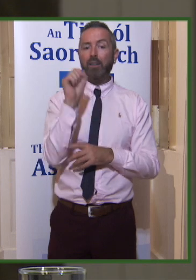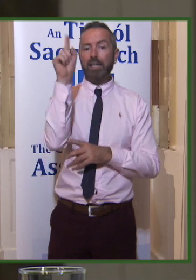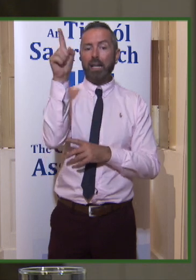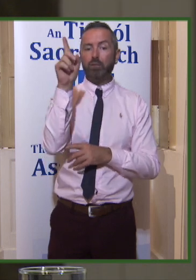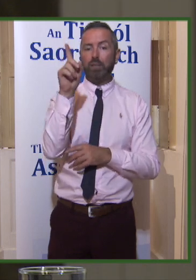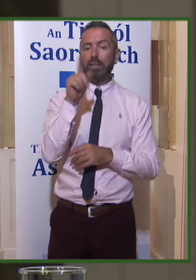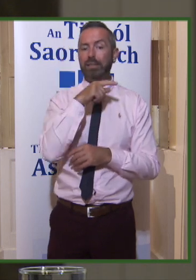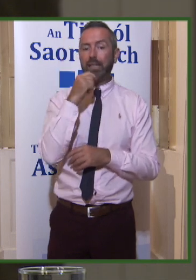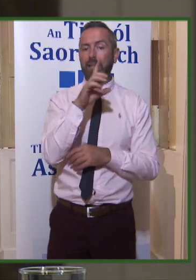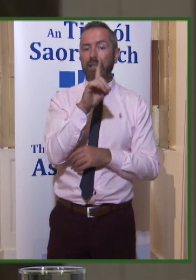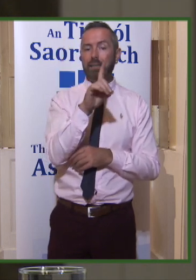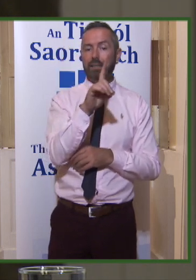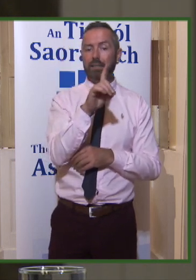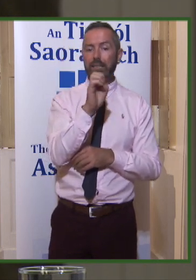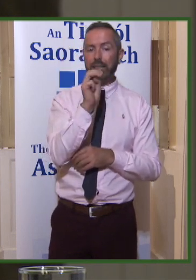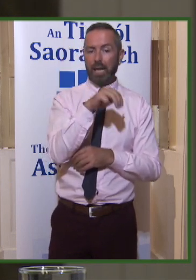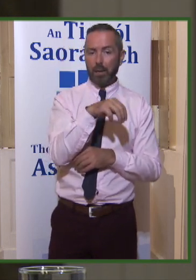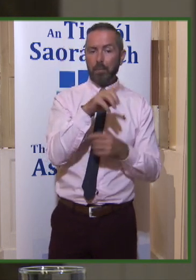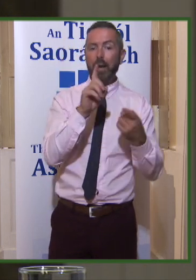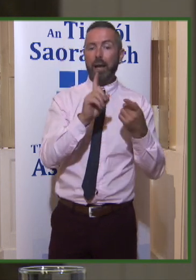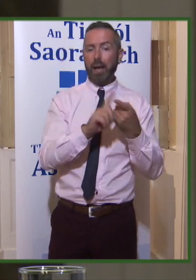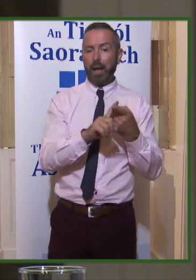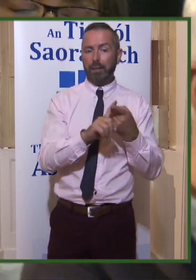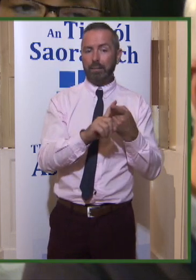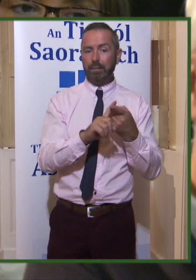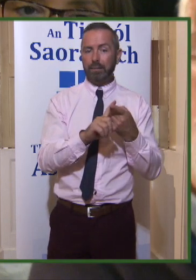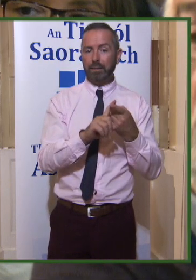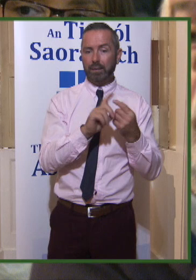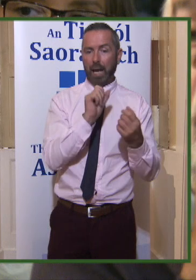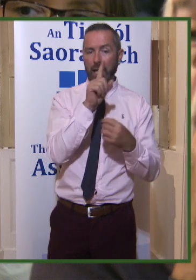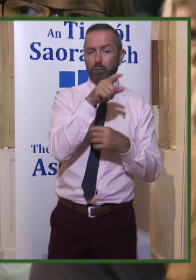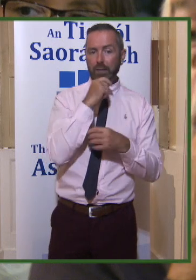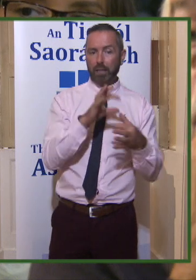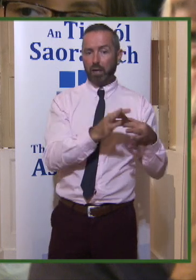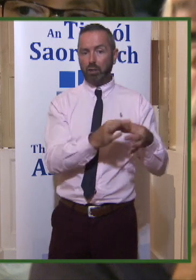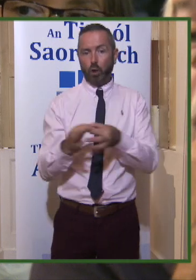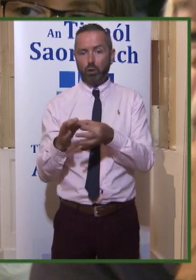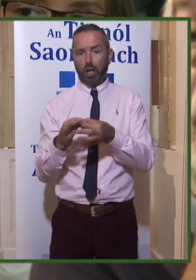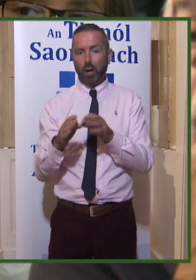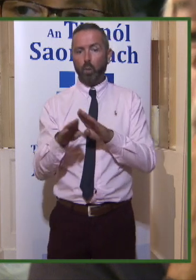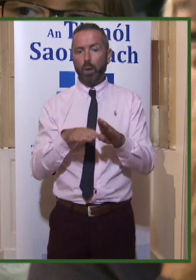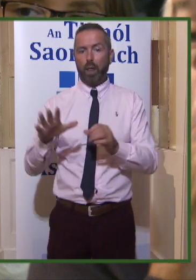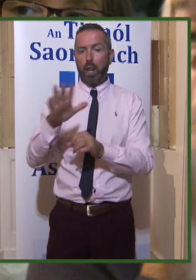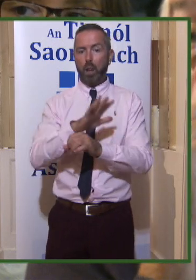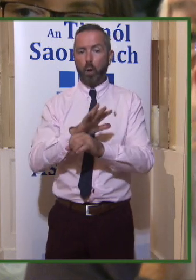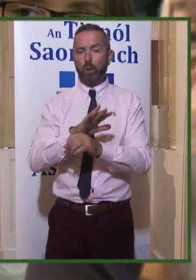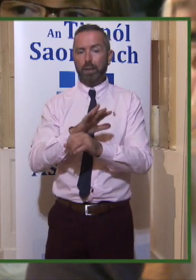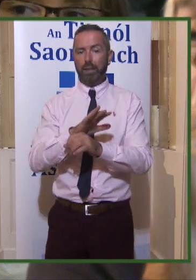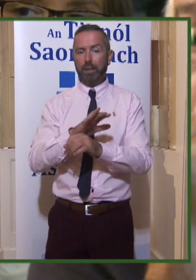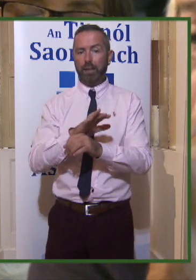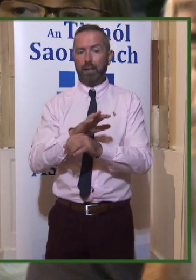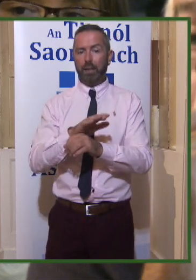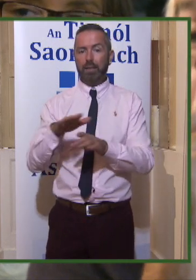the DEM, and the asterisk is in conjunction with local democratically elected